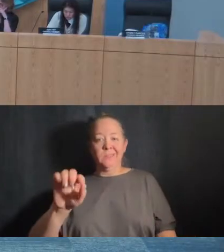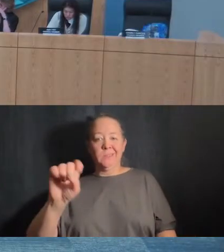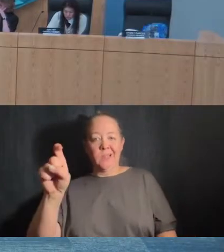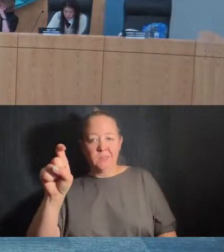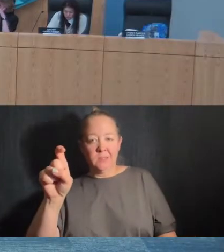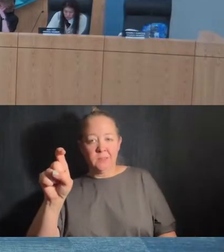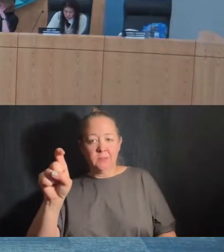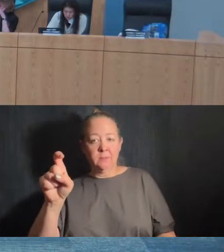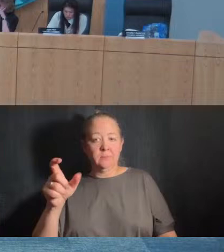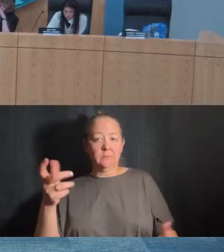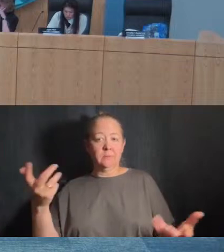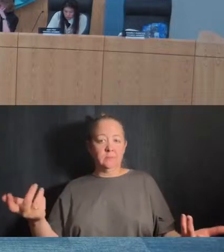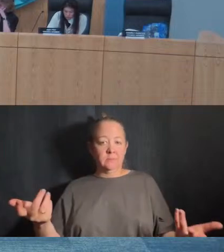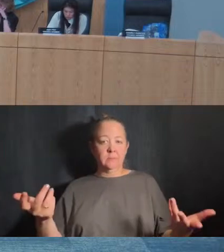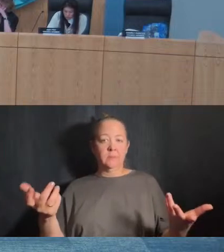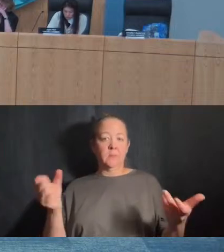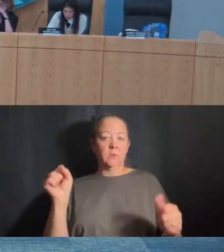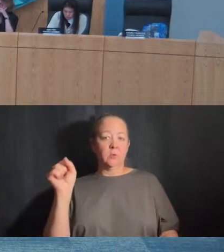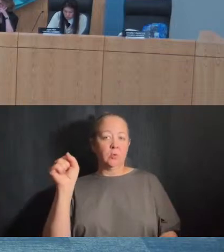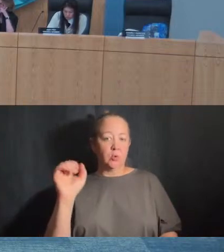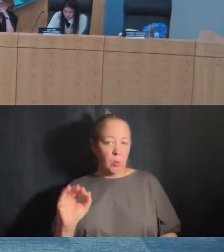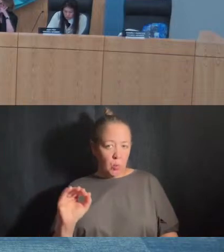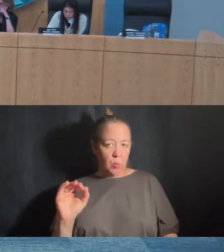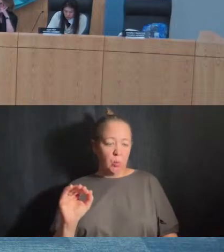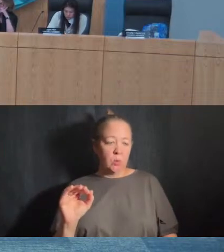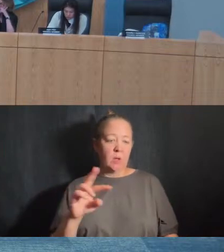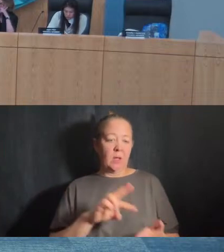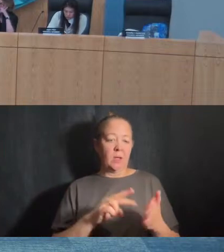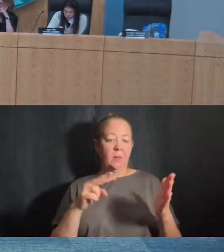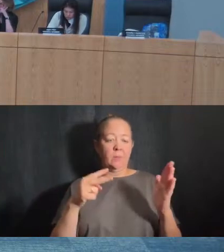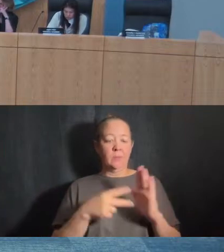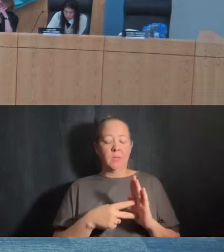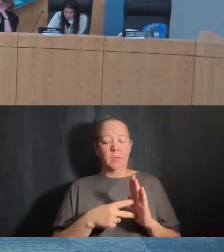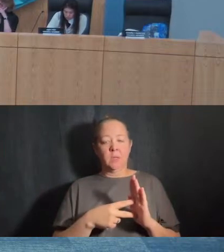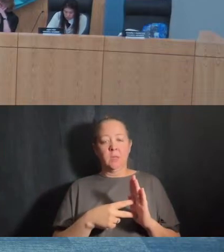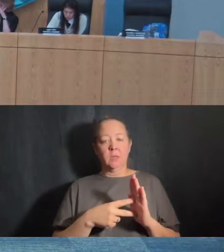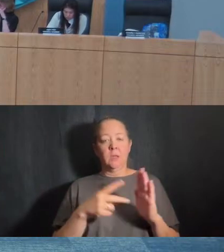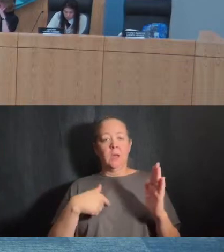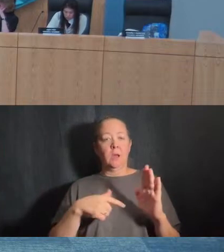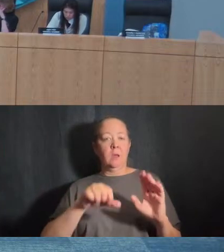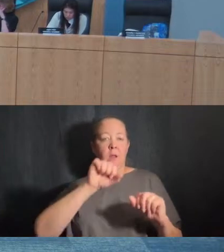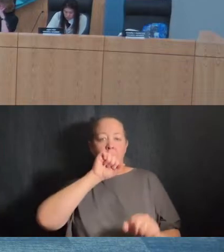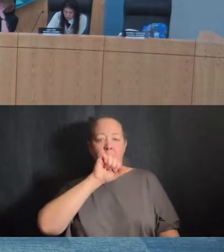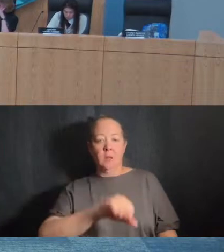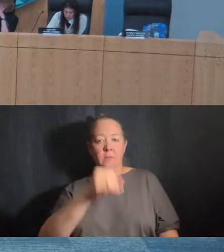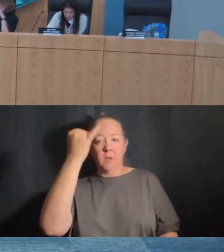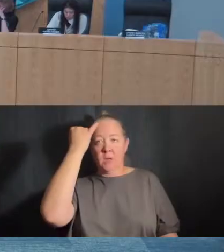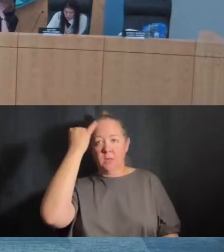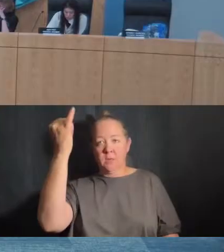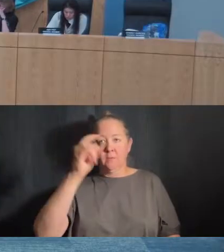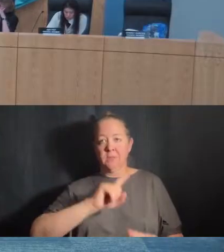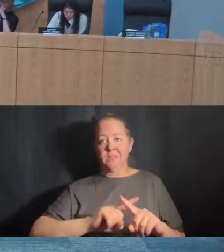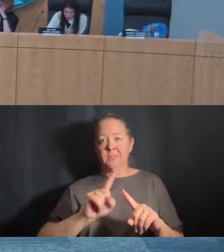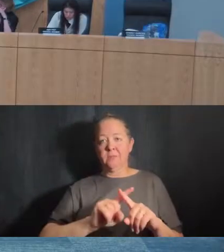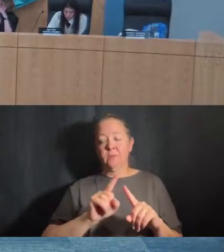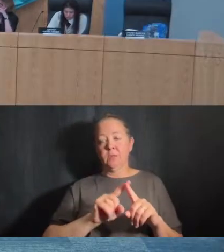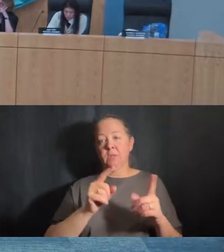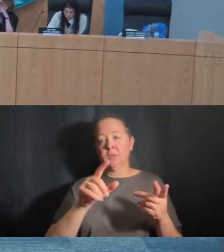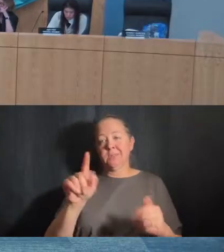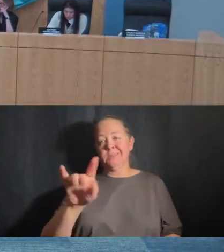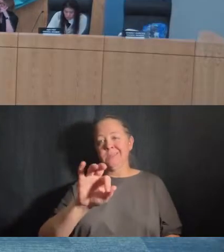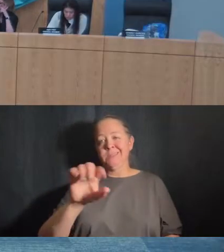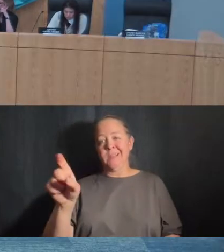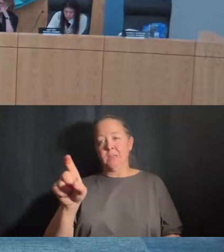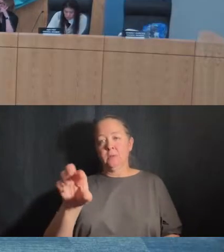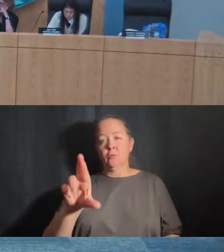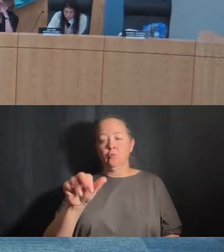So what do, I love the idea of the different tax rates, because I think it's really clear,